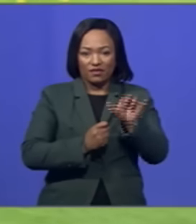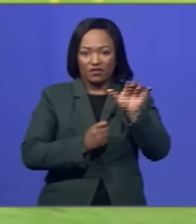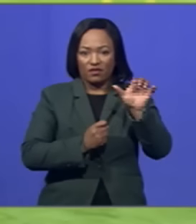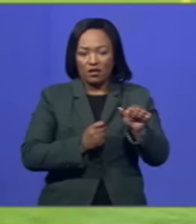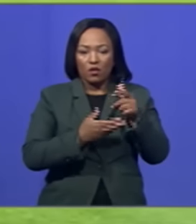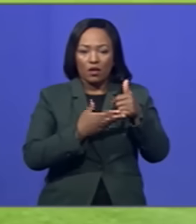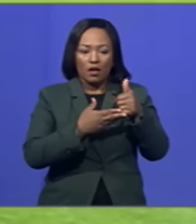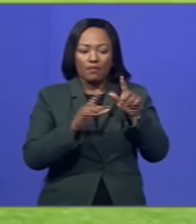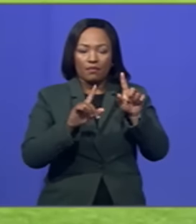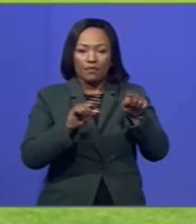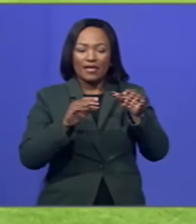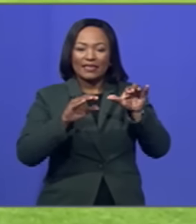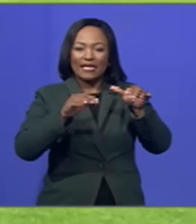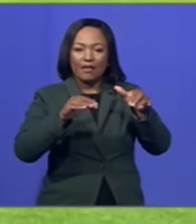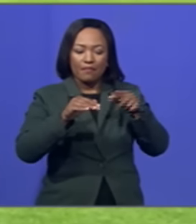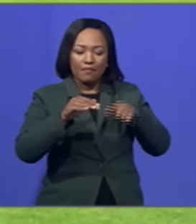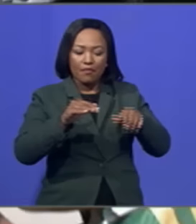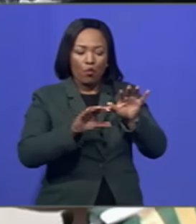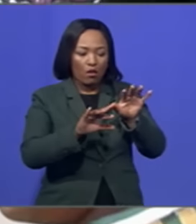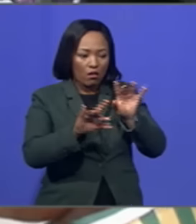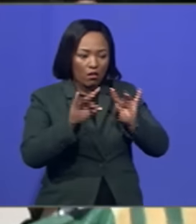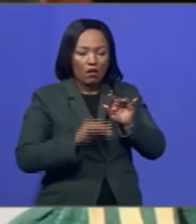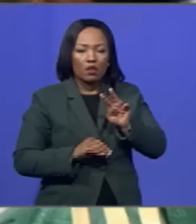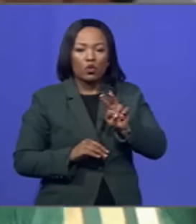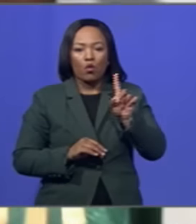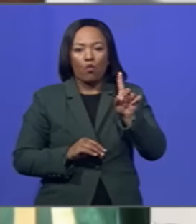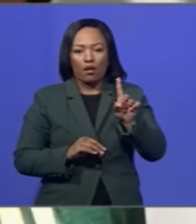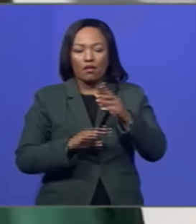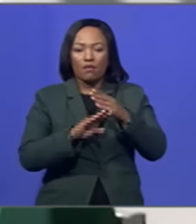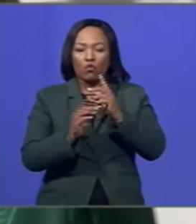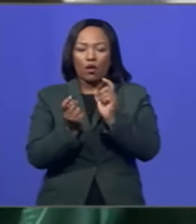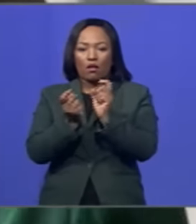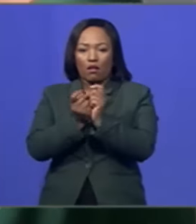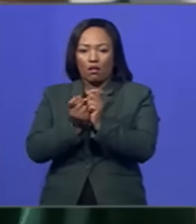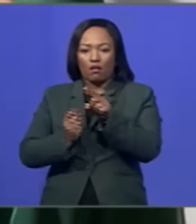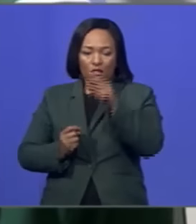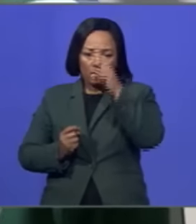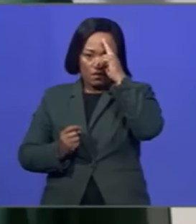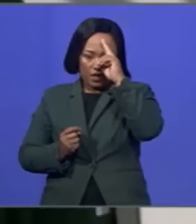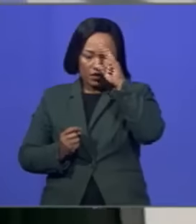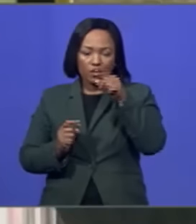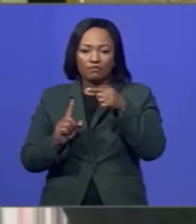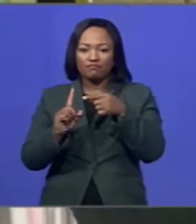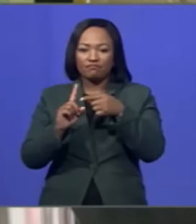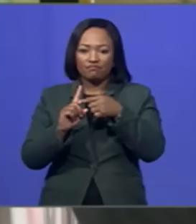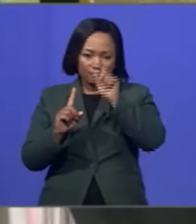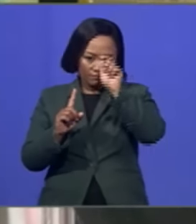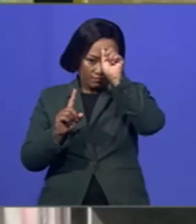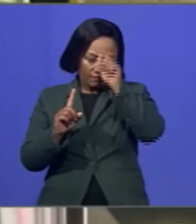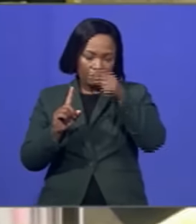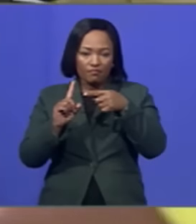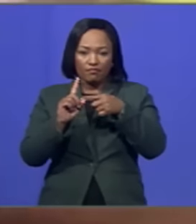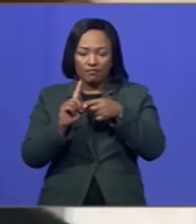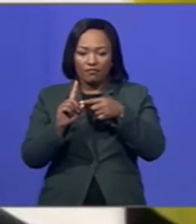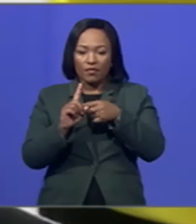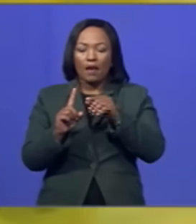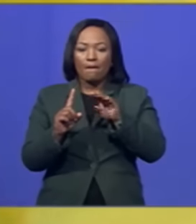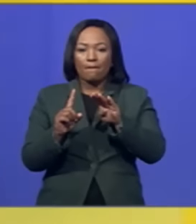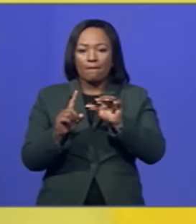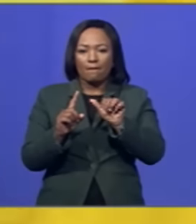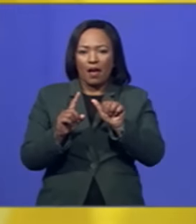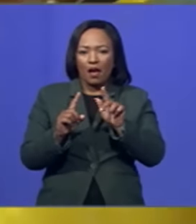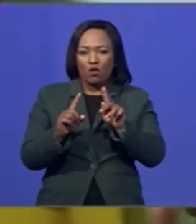tse 11 tse tlang ho qala le papadi. Ho sa le jwalo, moshanyana e mong sebakeng sa Pakucha o re o